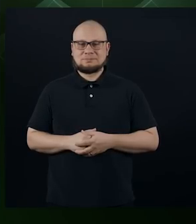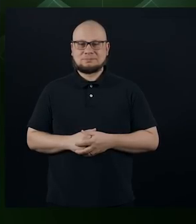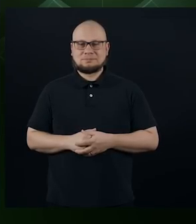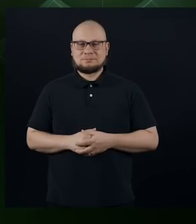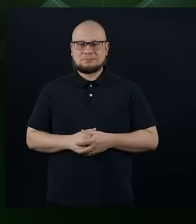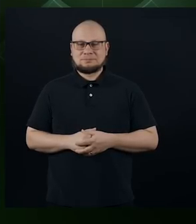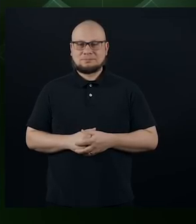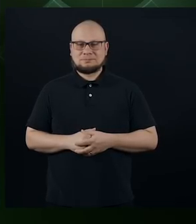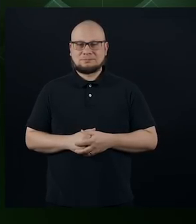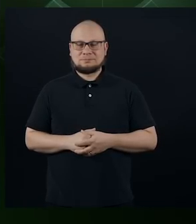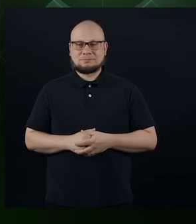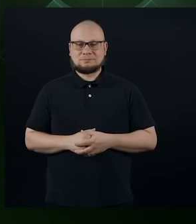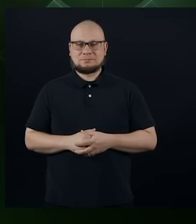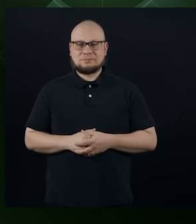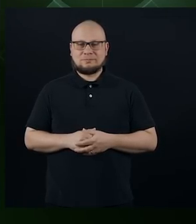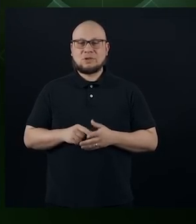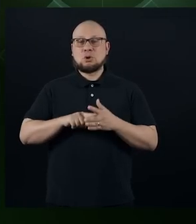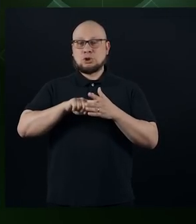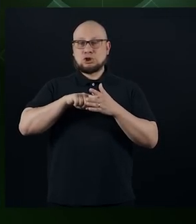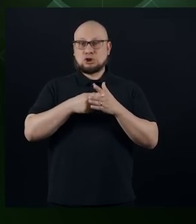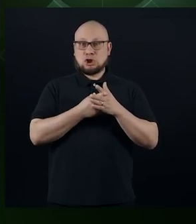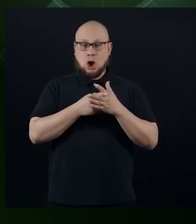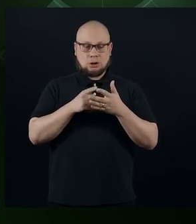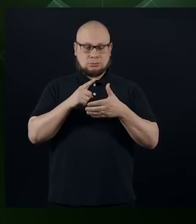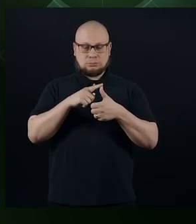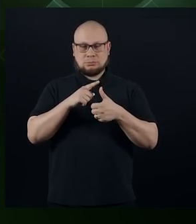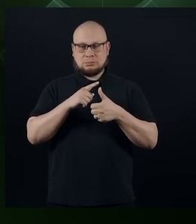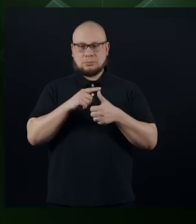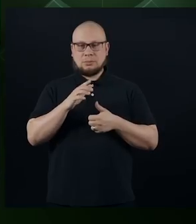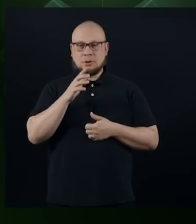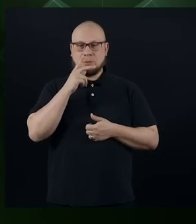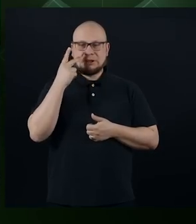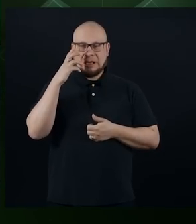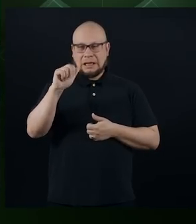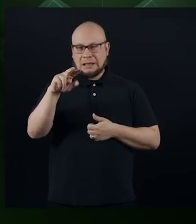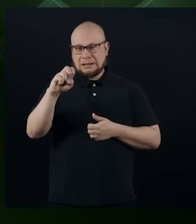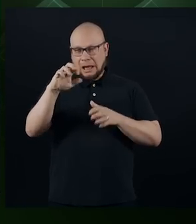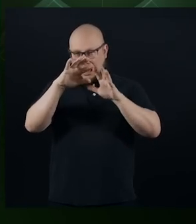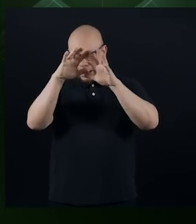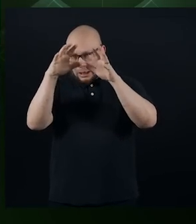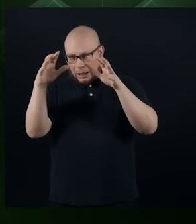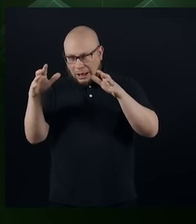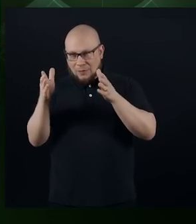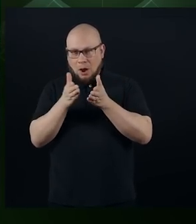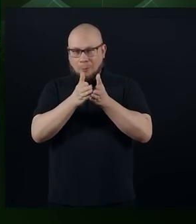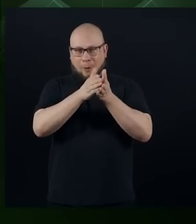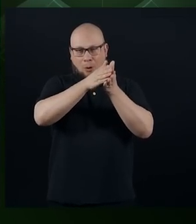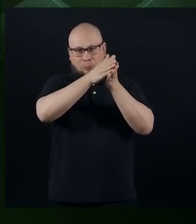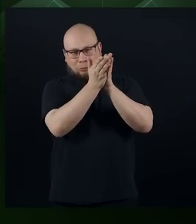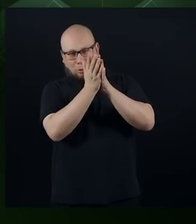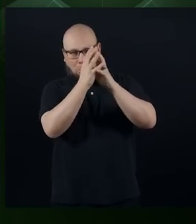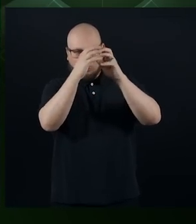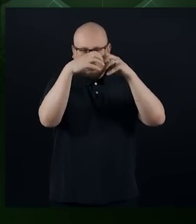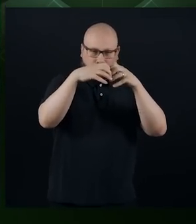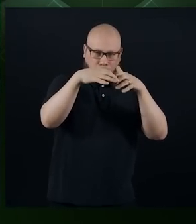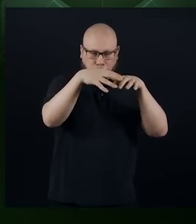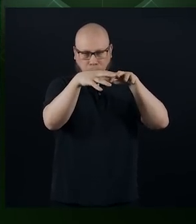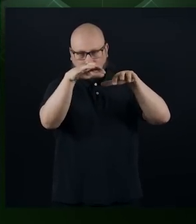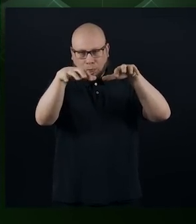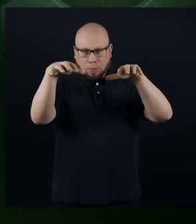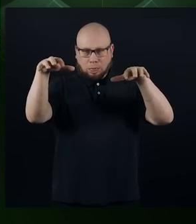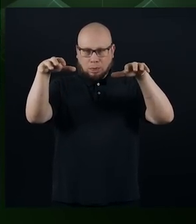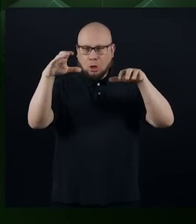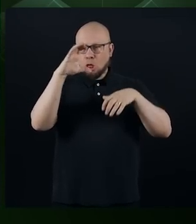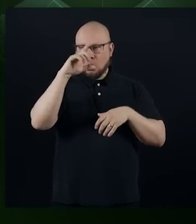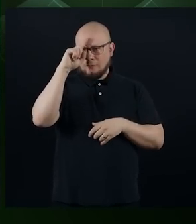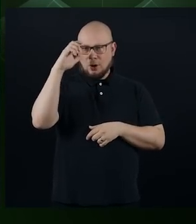As part of adventuring in this tale, you'll see haunted grotto caves and the shipwrecked town of Sailor's Grave as you try and